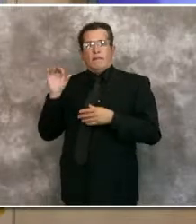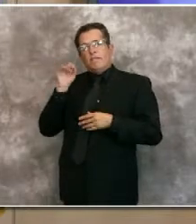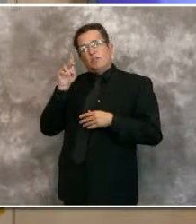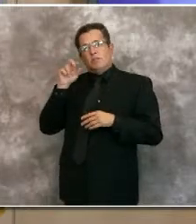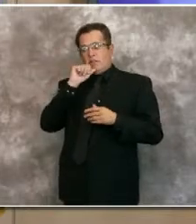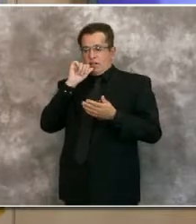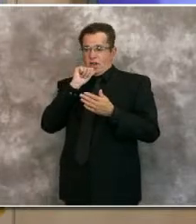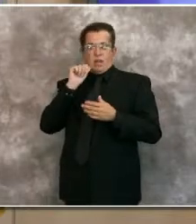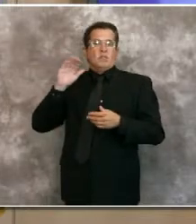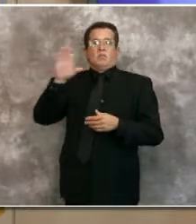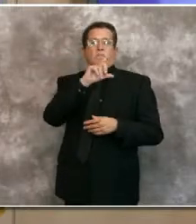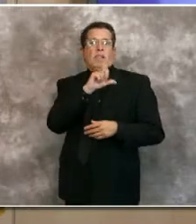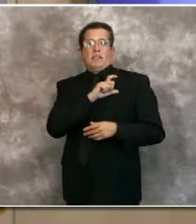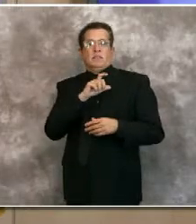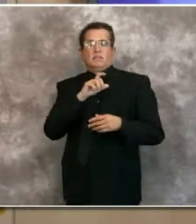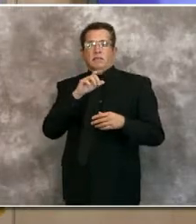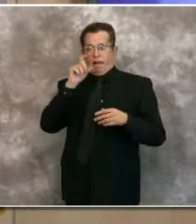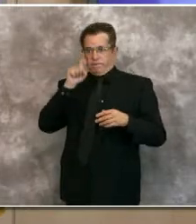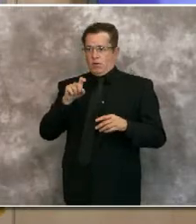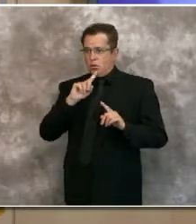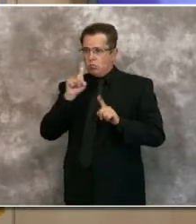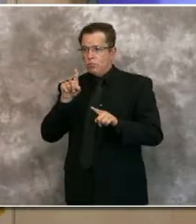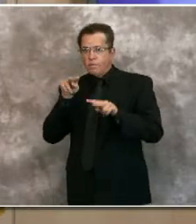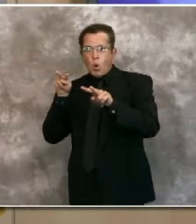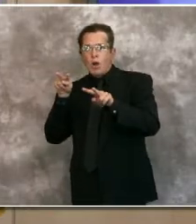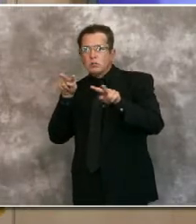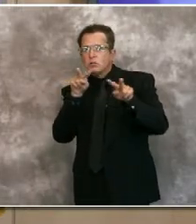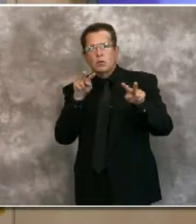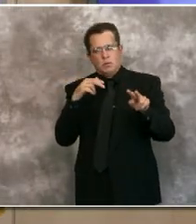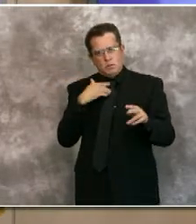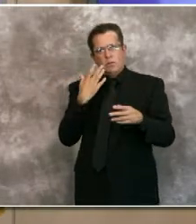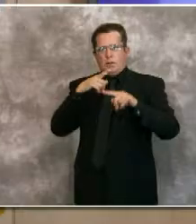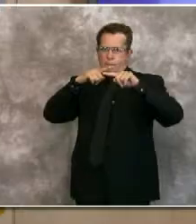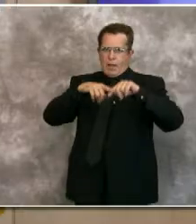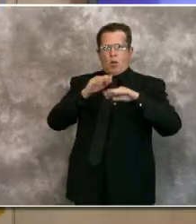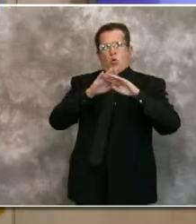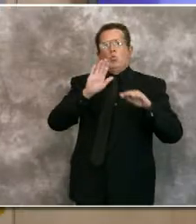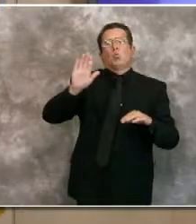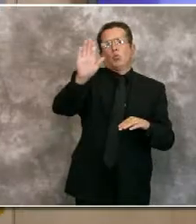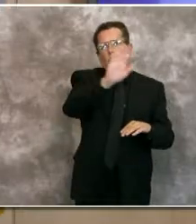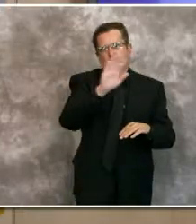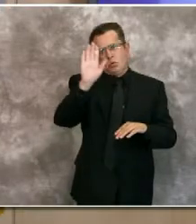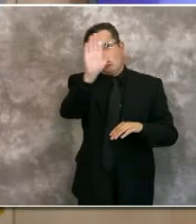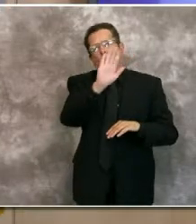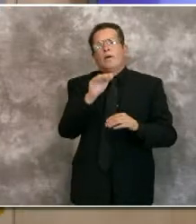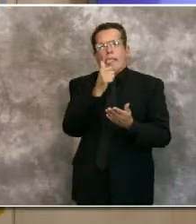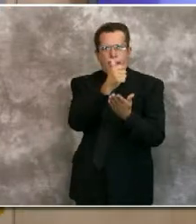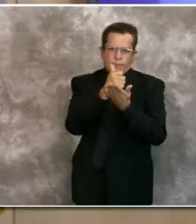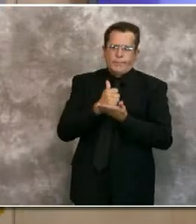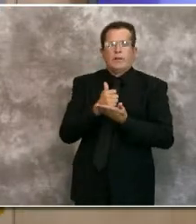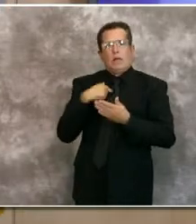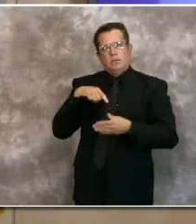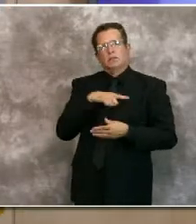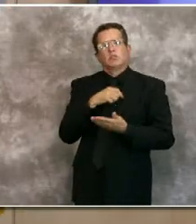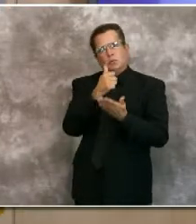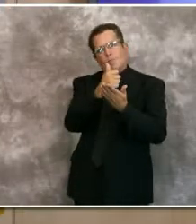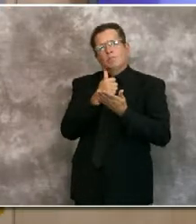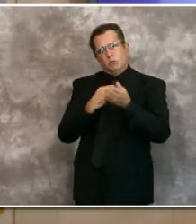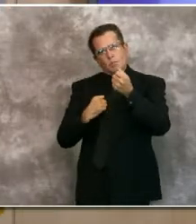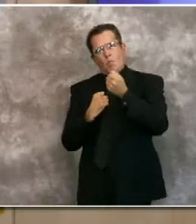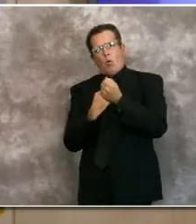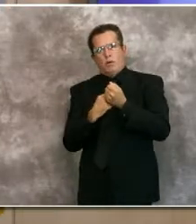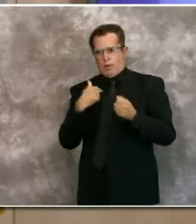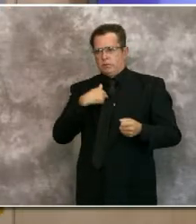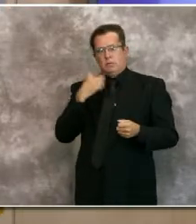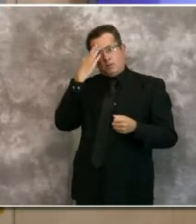out and enforce these things. And so we are counting on the public to buy in and support. And the reality is there are great challenges here because there's